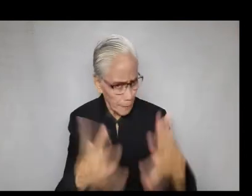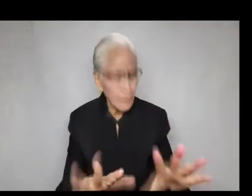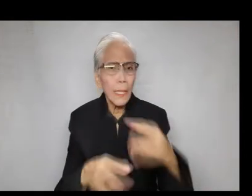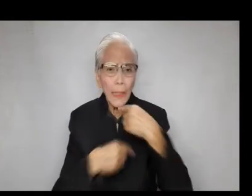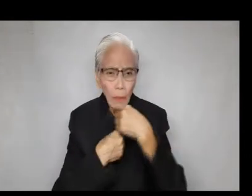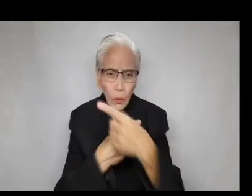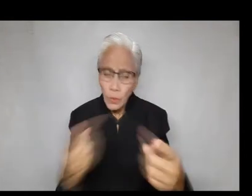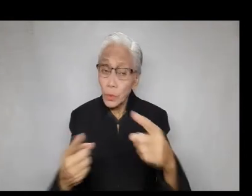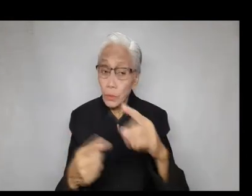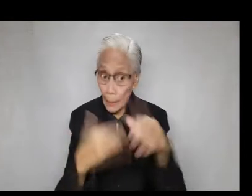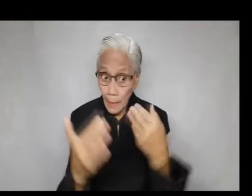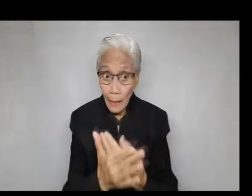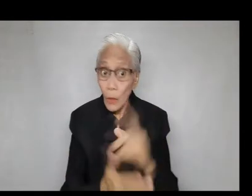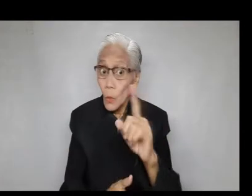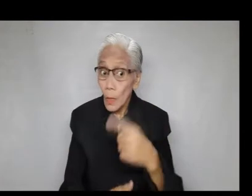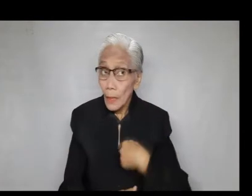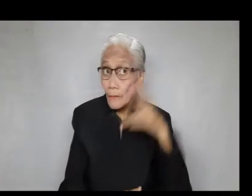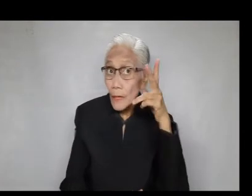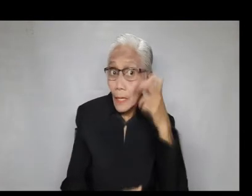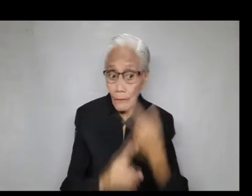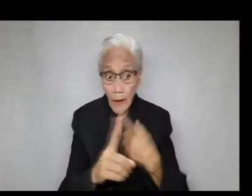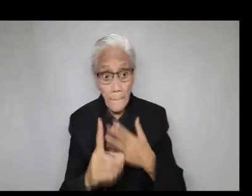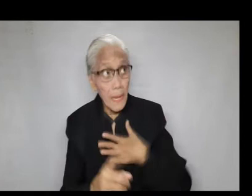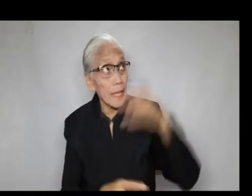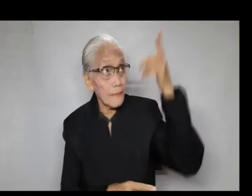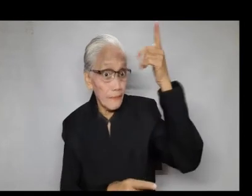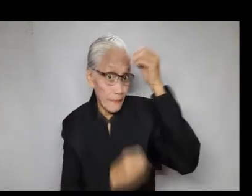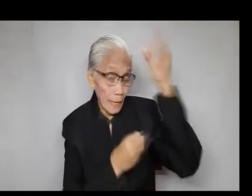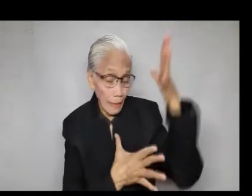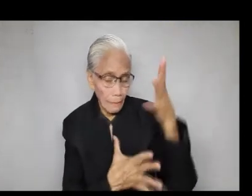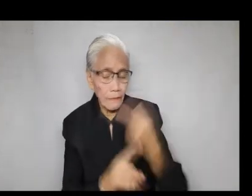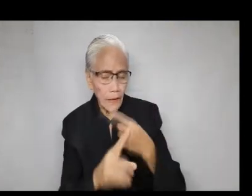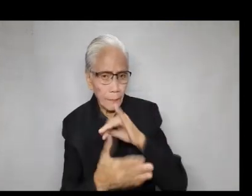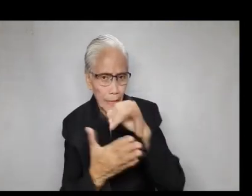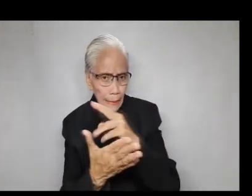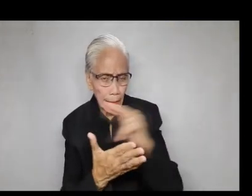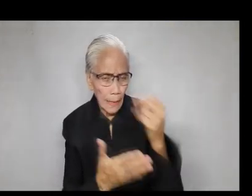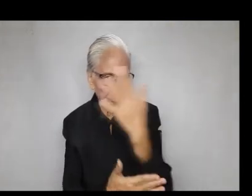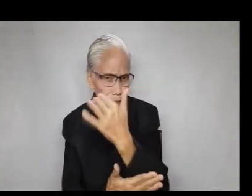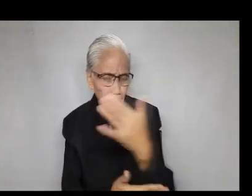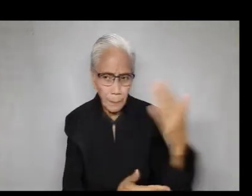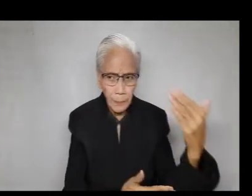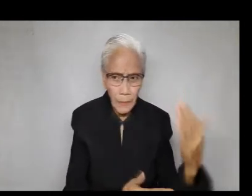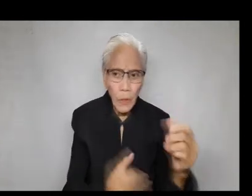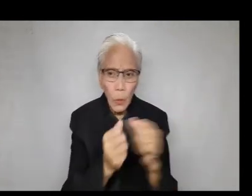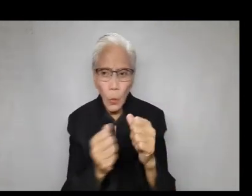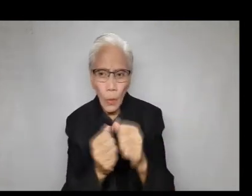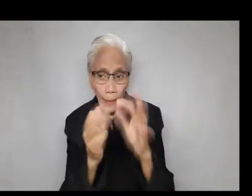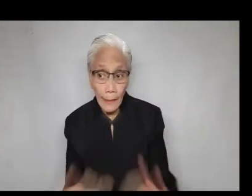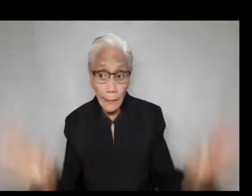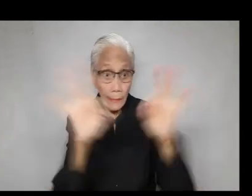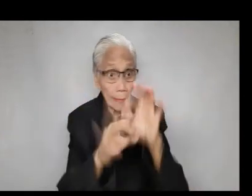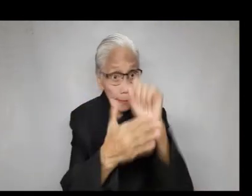friends, because I have told you everything I have heard from my Father. That is in John 15:15.